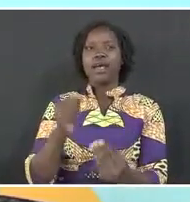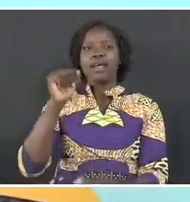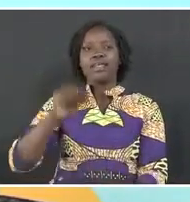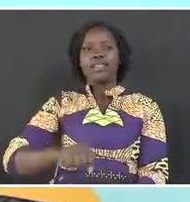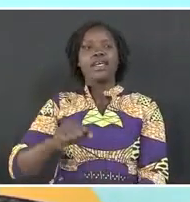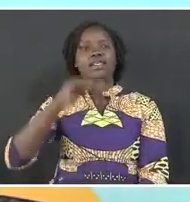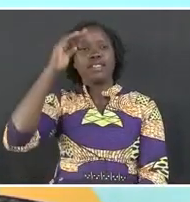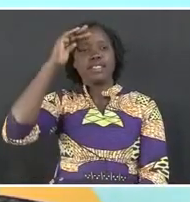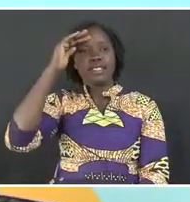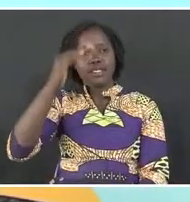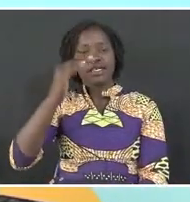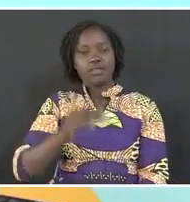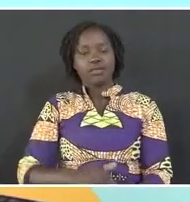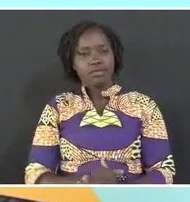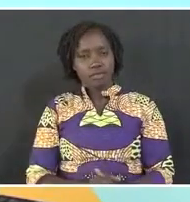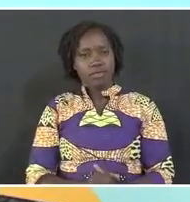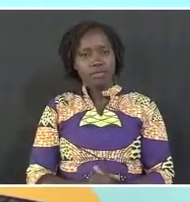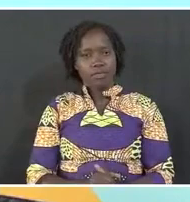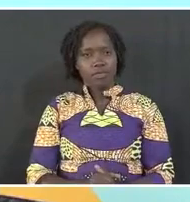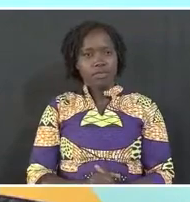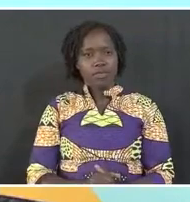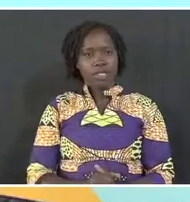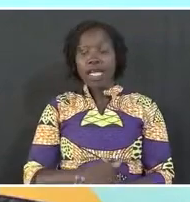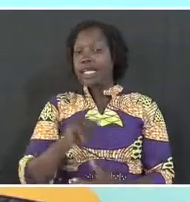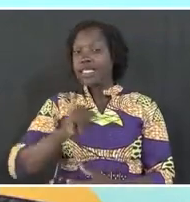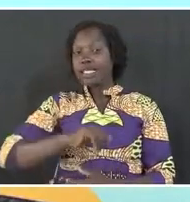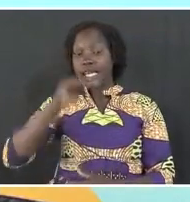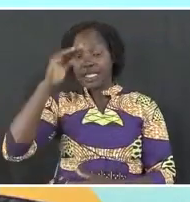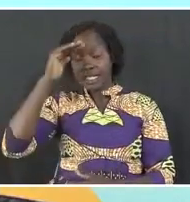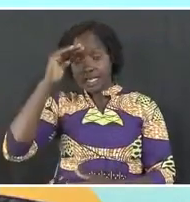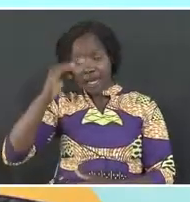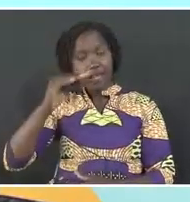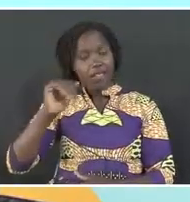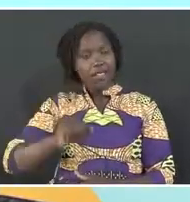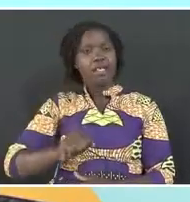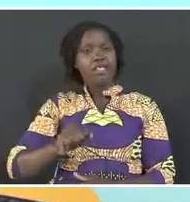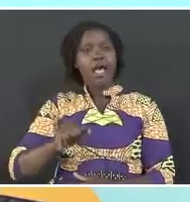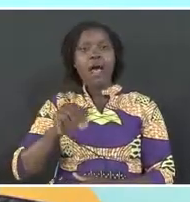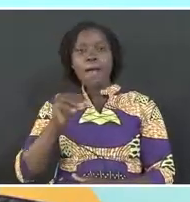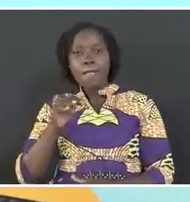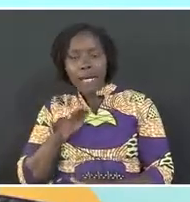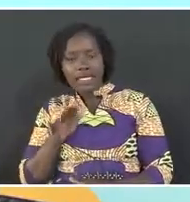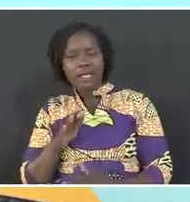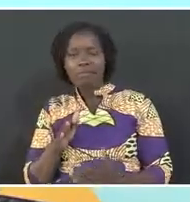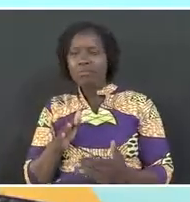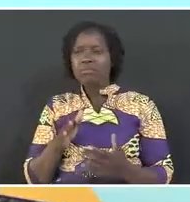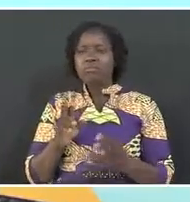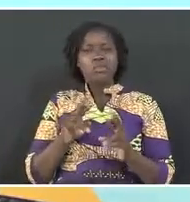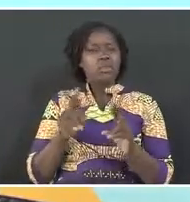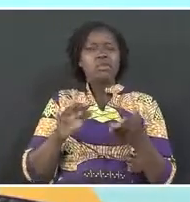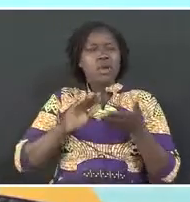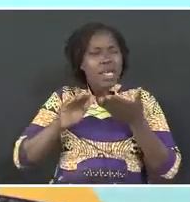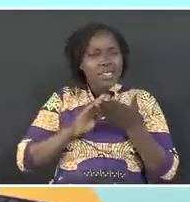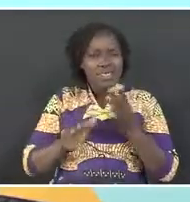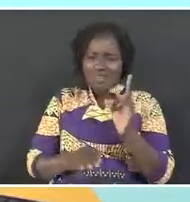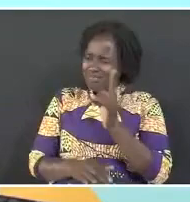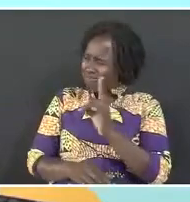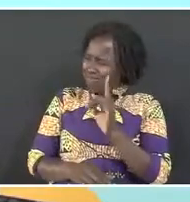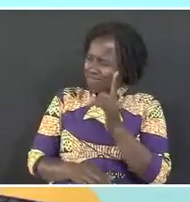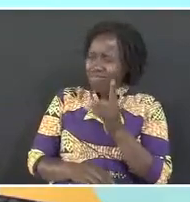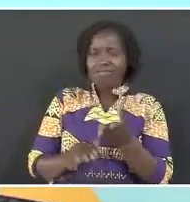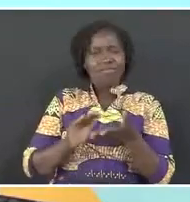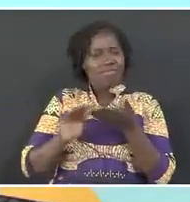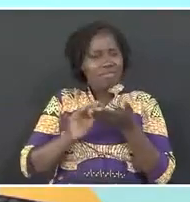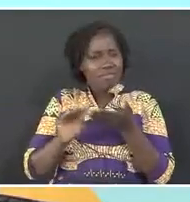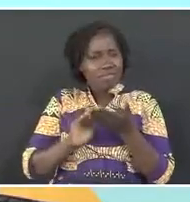Yes, sir. Yes, madam. There is no room for excuses. There is no room